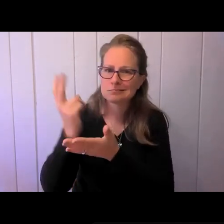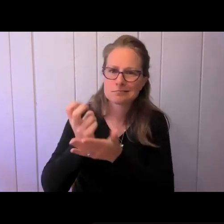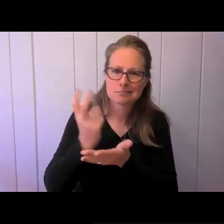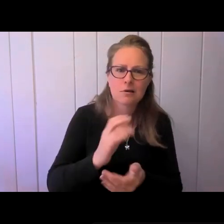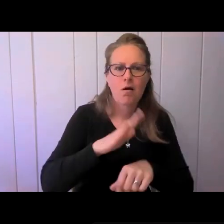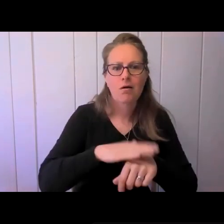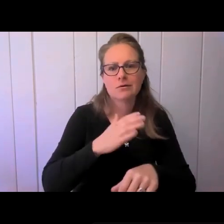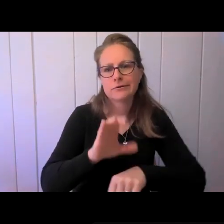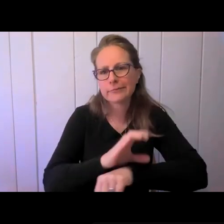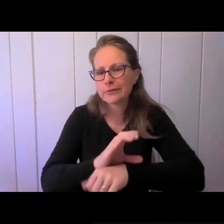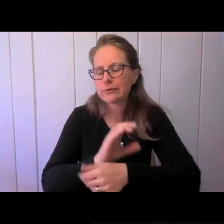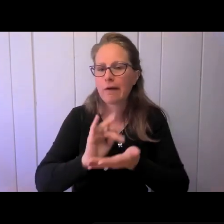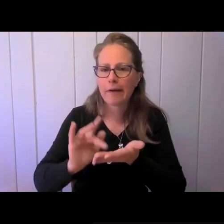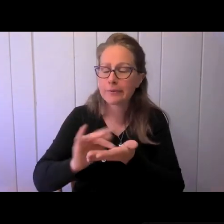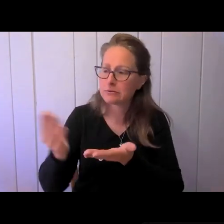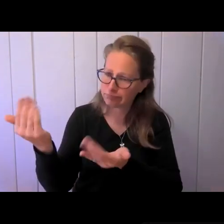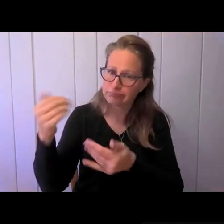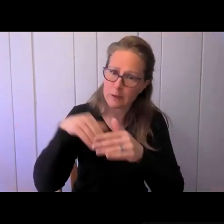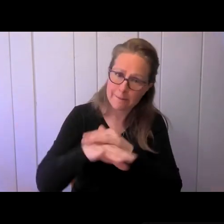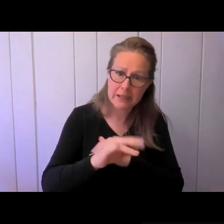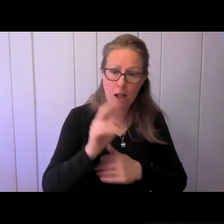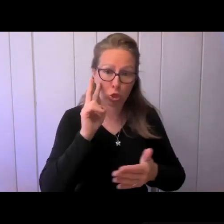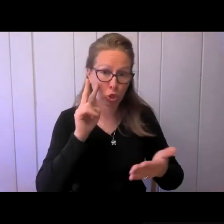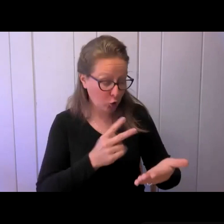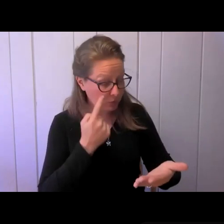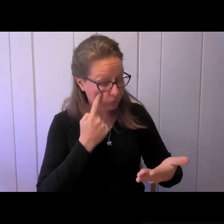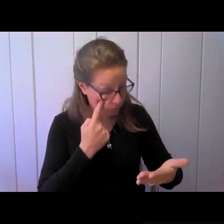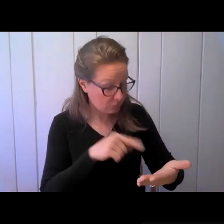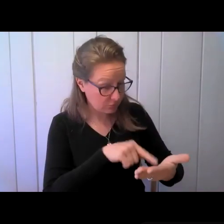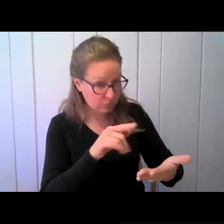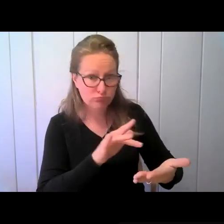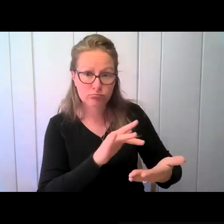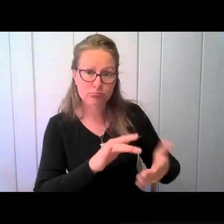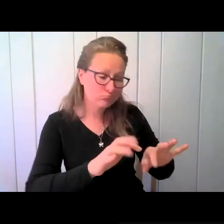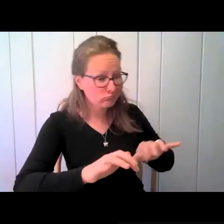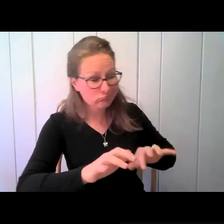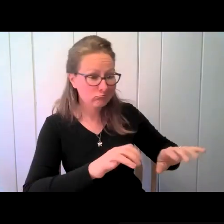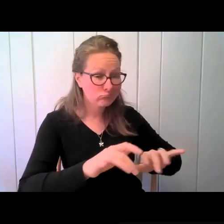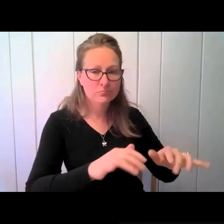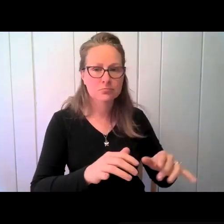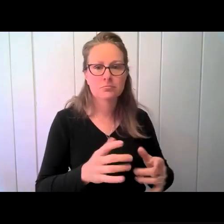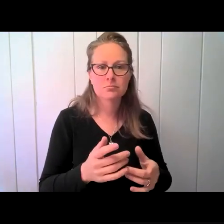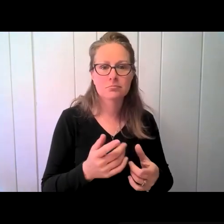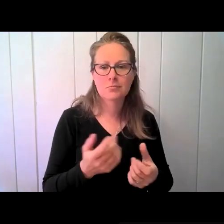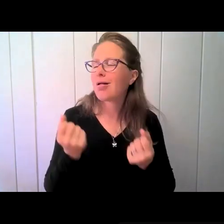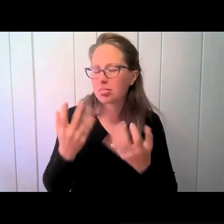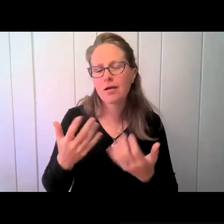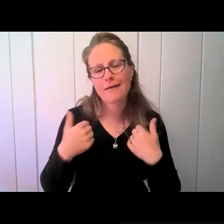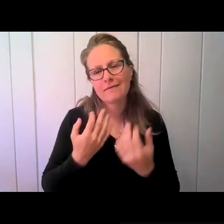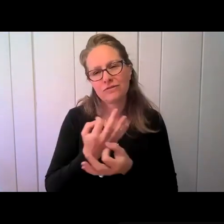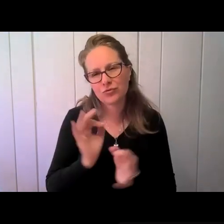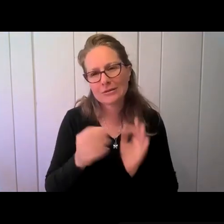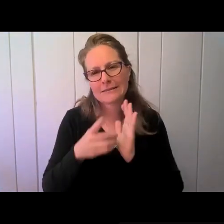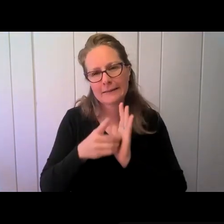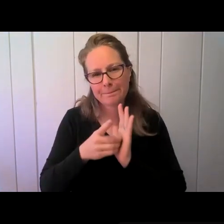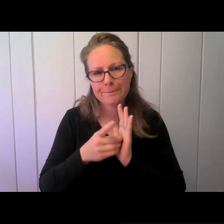on our computers that you can come in and look at, so you can kind of get a feel for them as well. And a lot of them have free demos